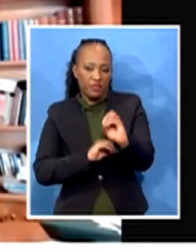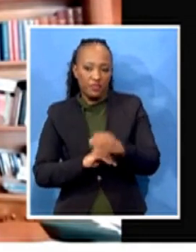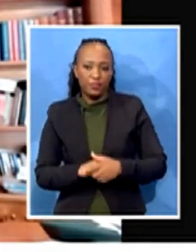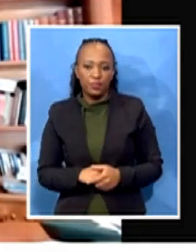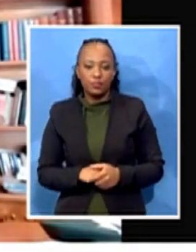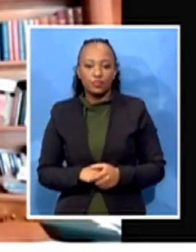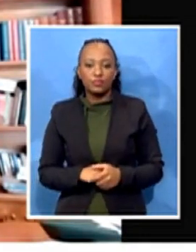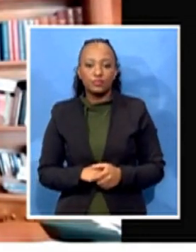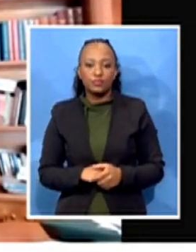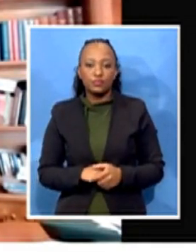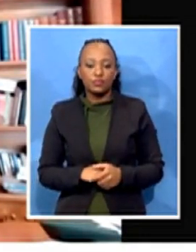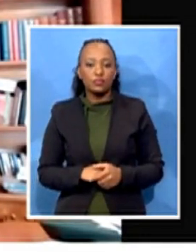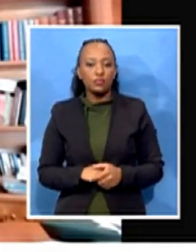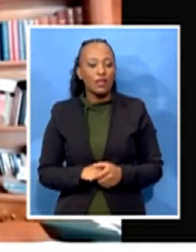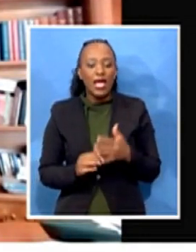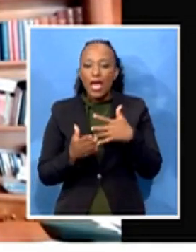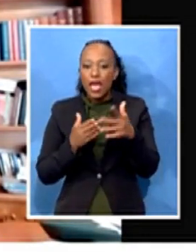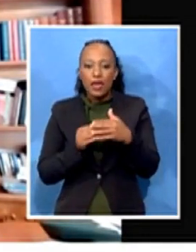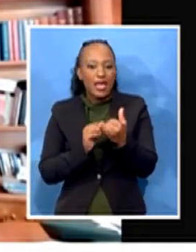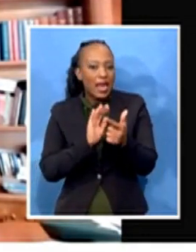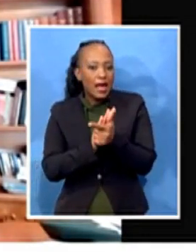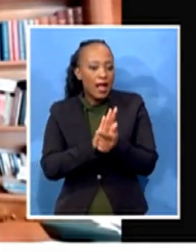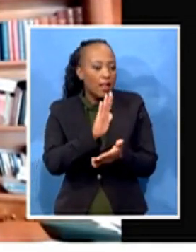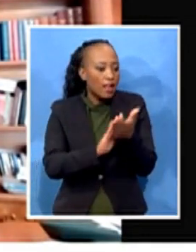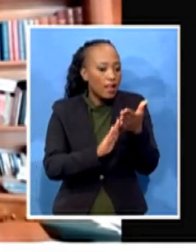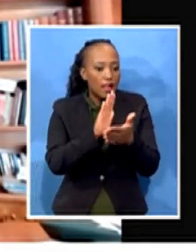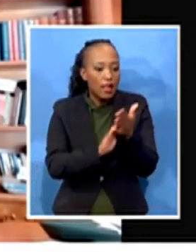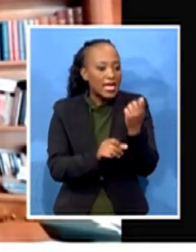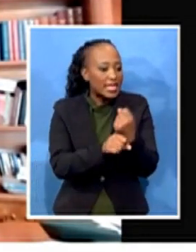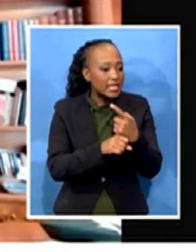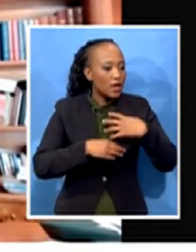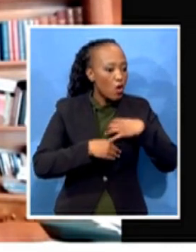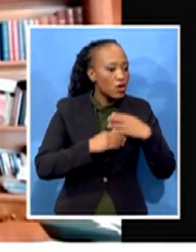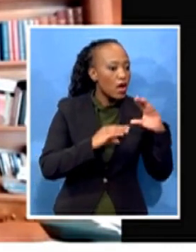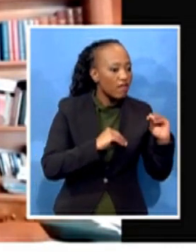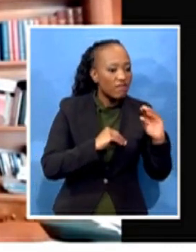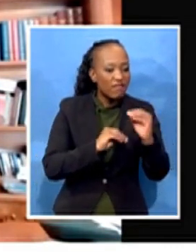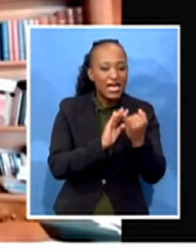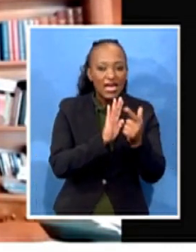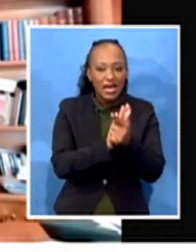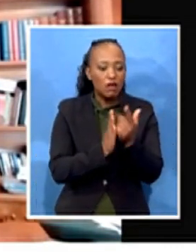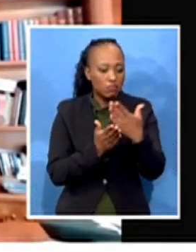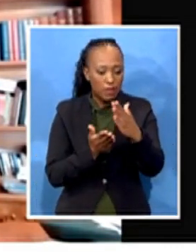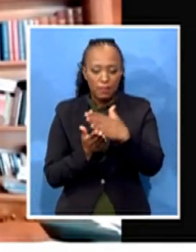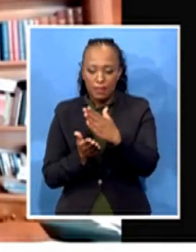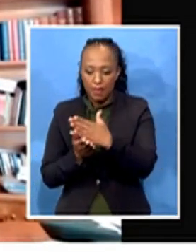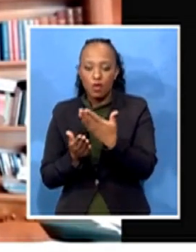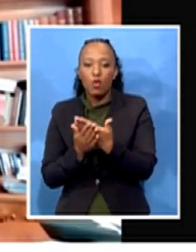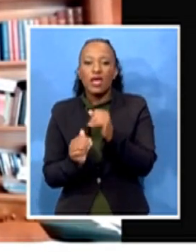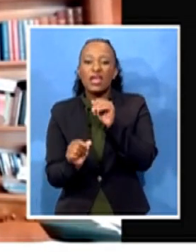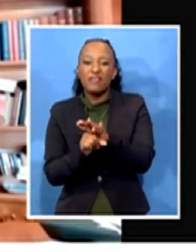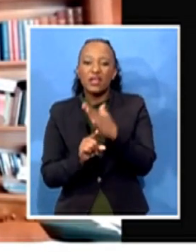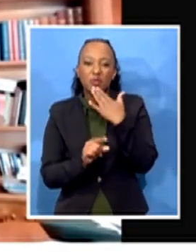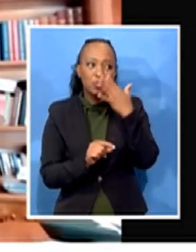operations that affect both the industry and government and are a catalyst to conflict.